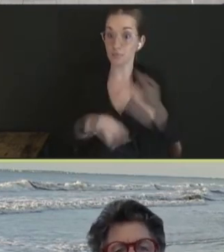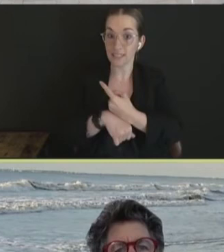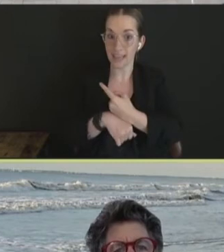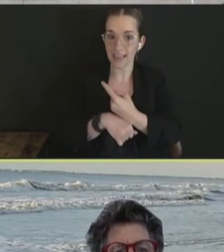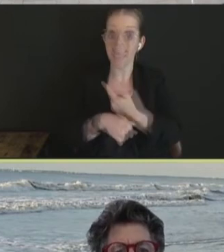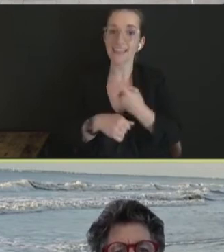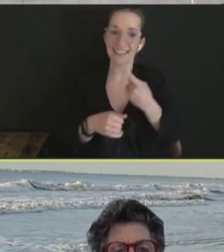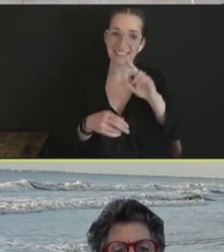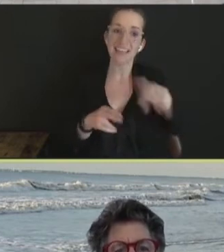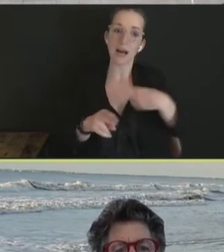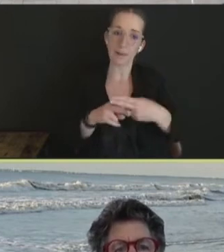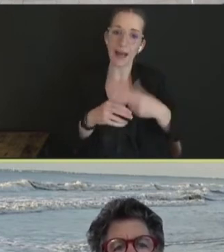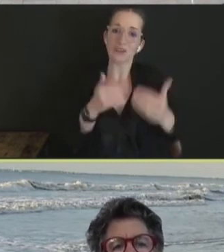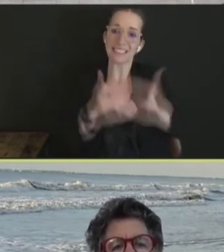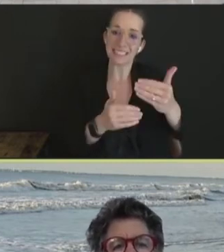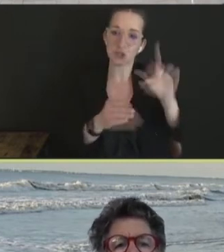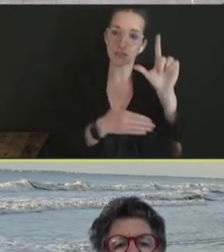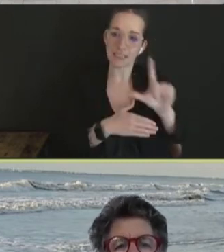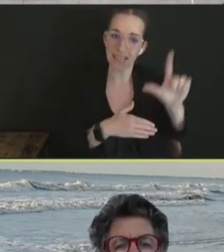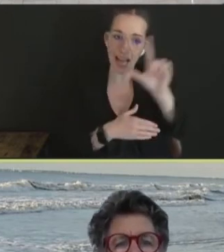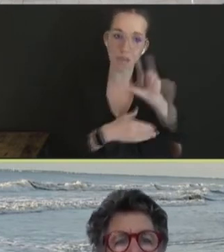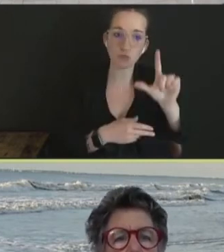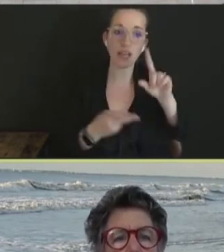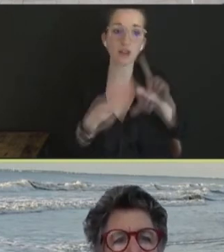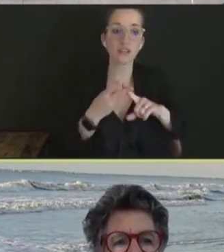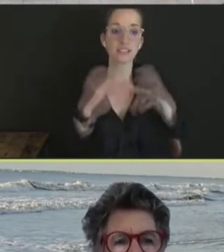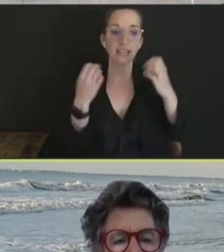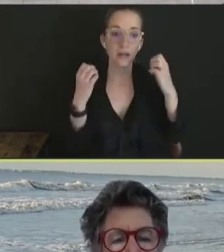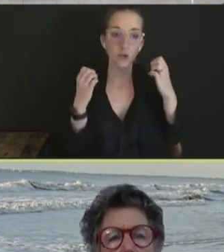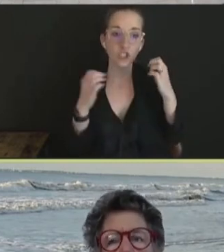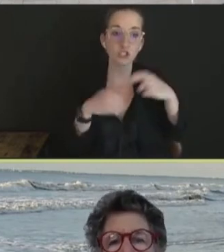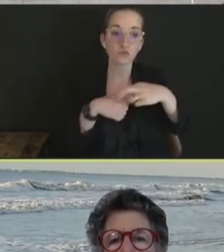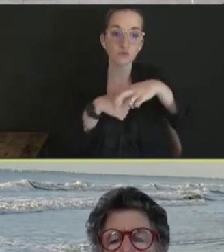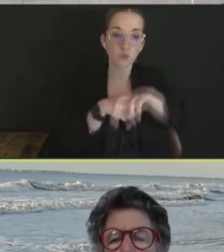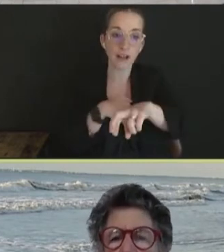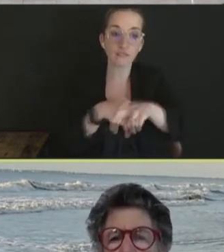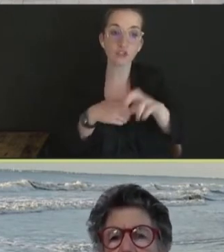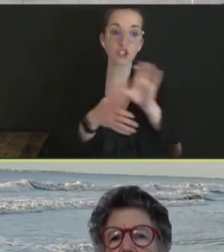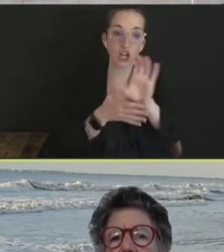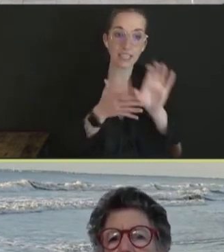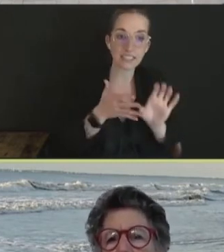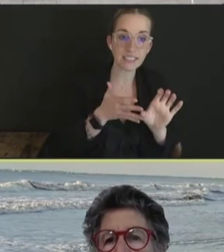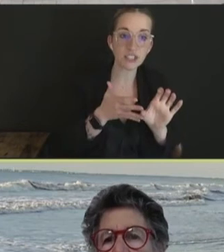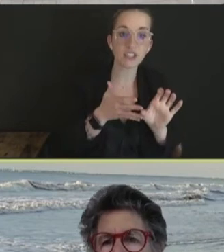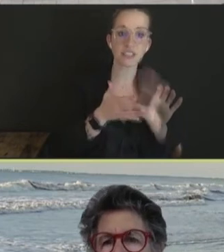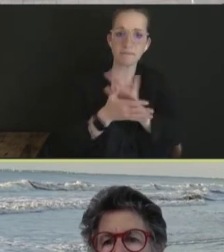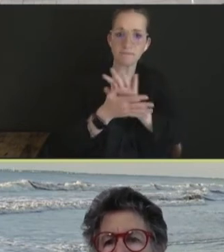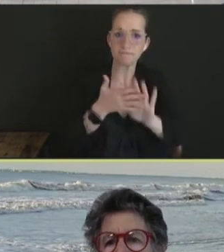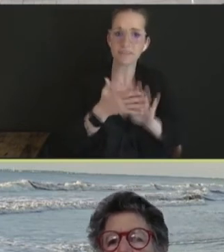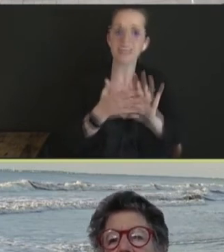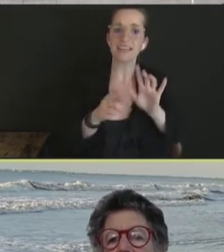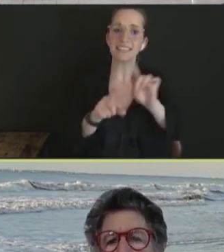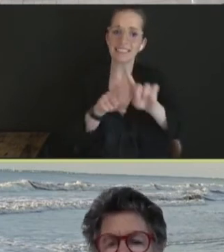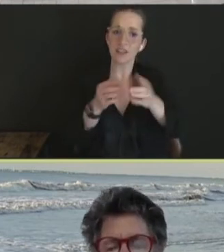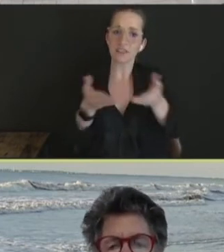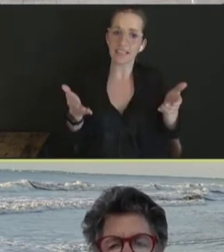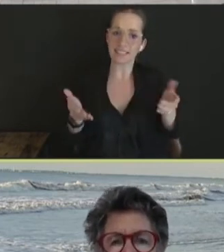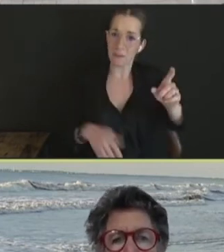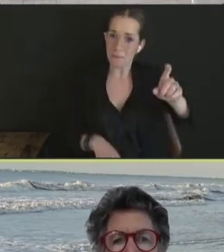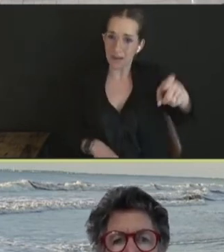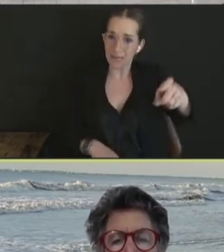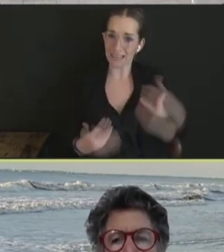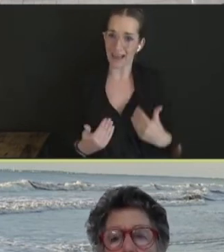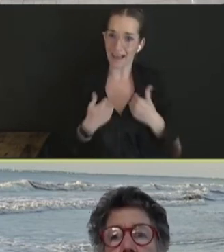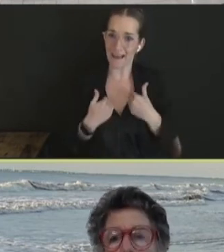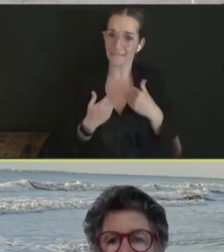sequence libraries, bioinformation tools, emergency reference criteria, all the kinds of things that you're going to need in order